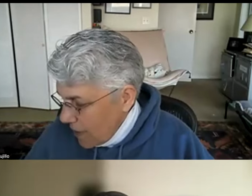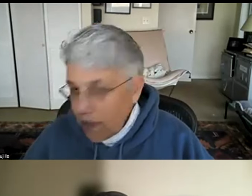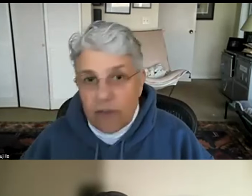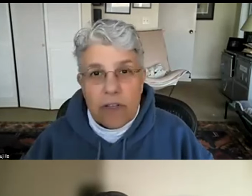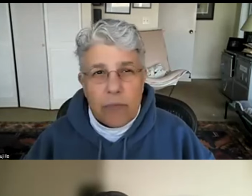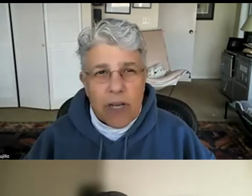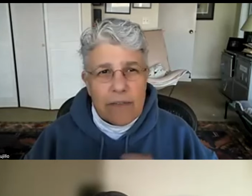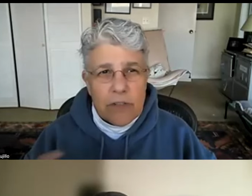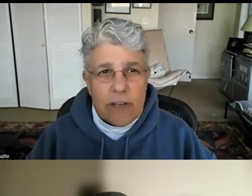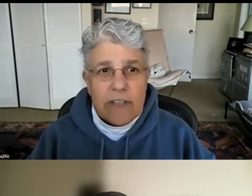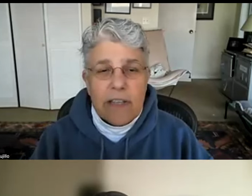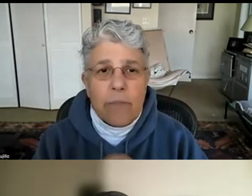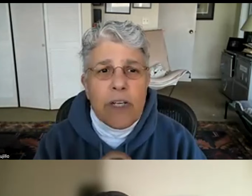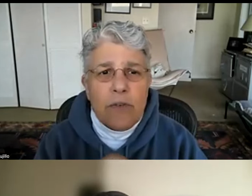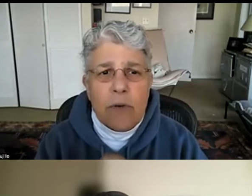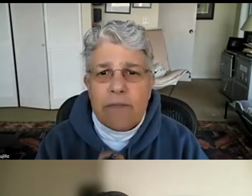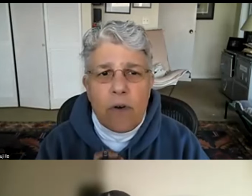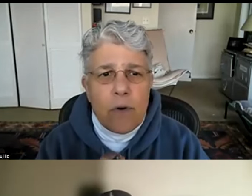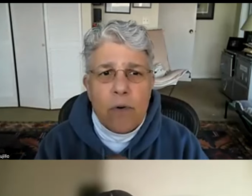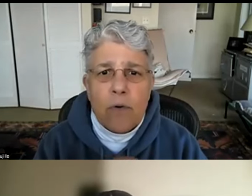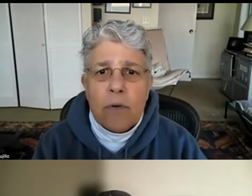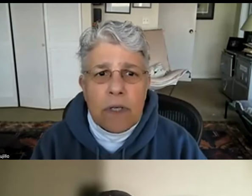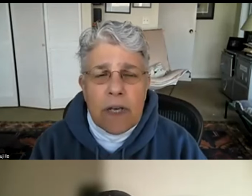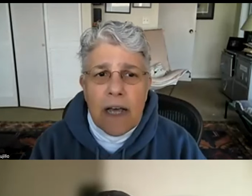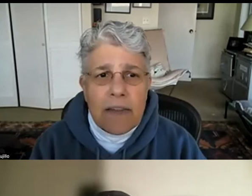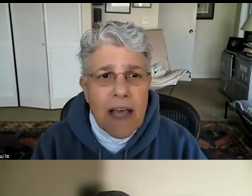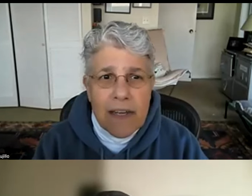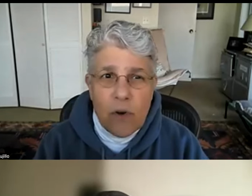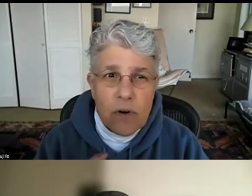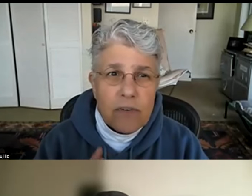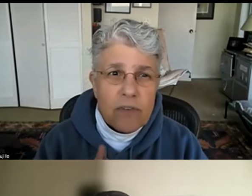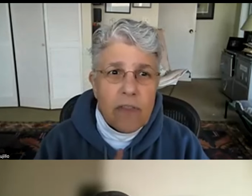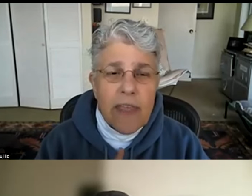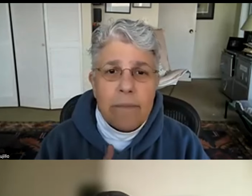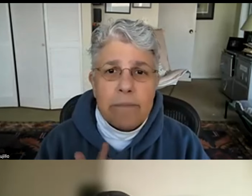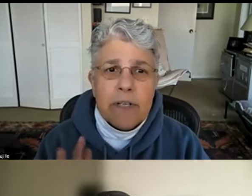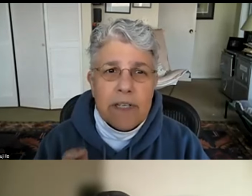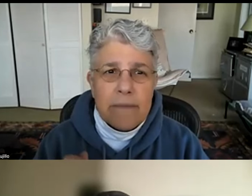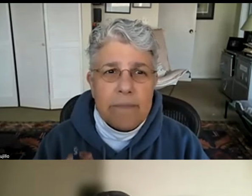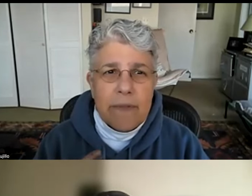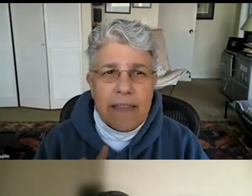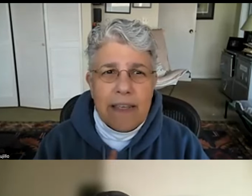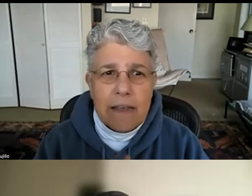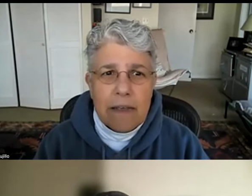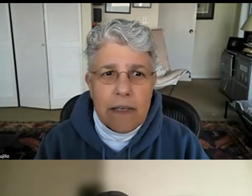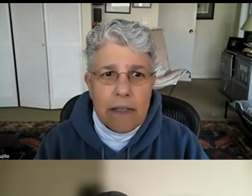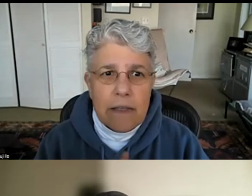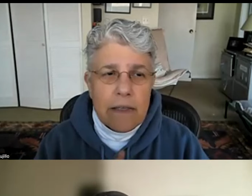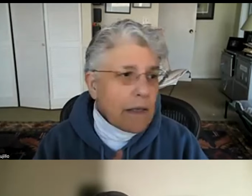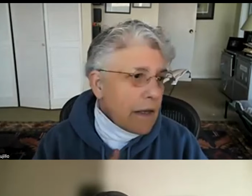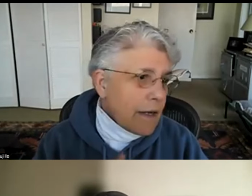So making sure that we're kind of addressing that. And we do have a whole online course on that, but I think